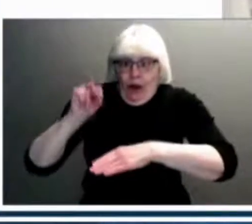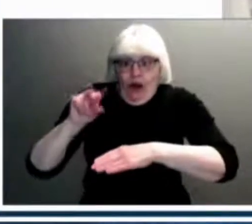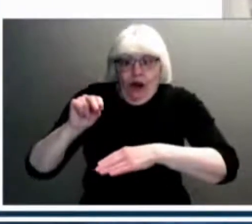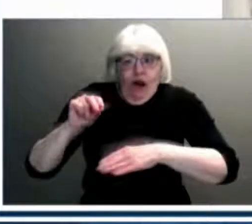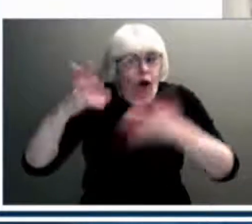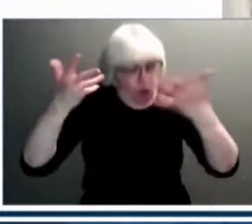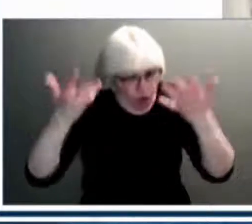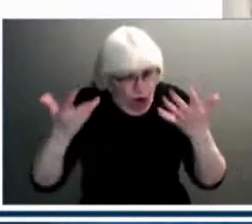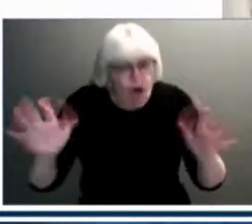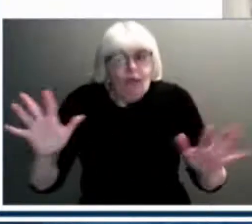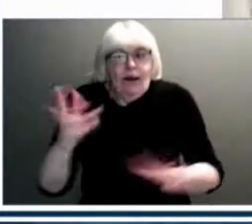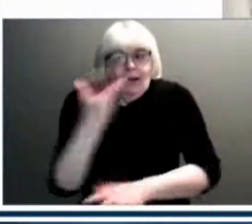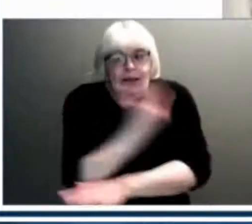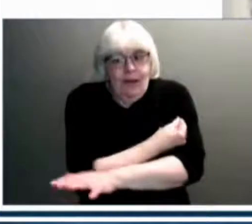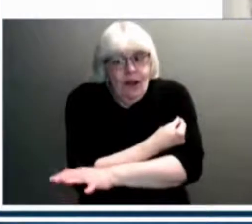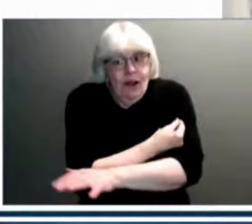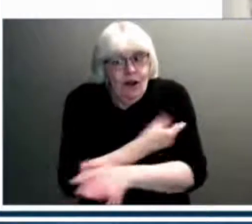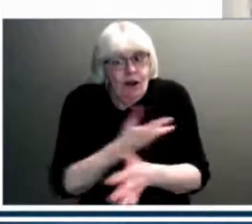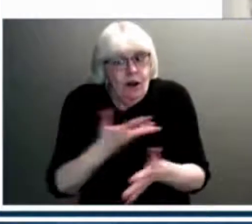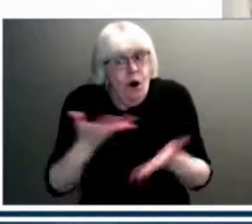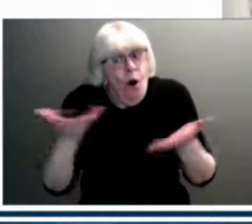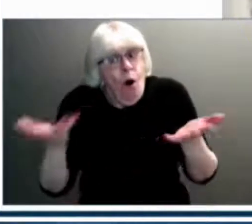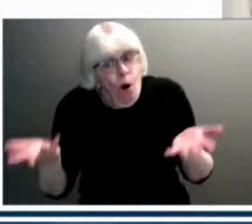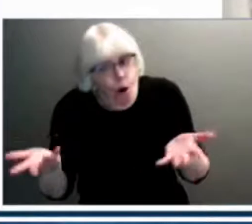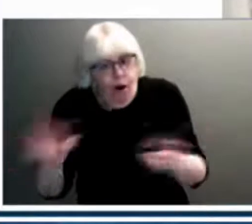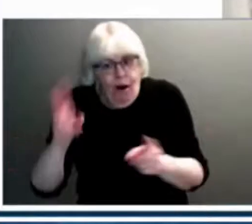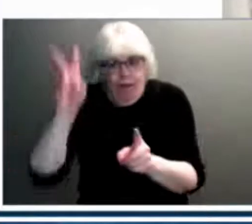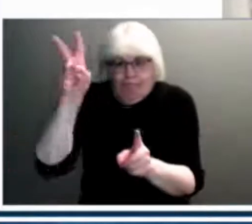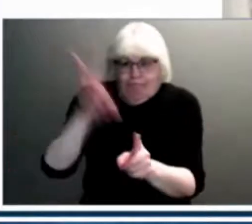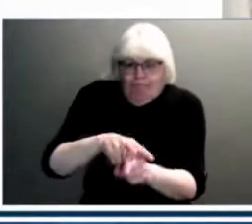their third dose. Yesterday alone,